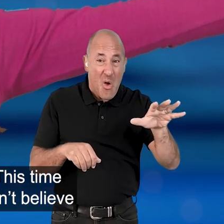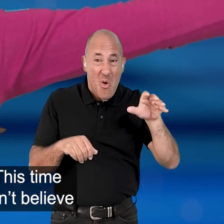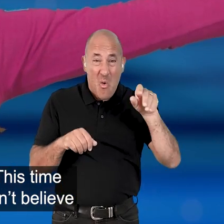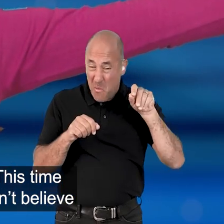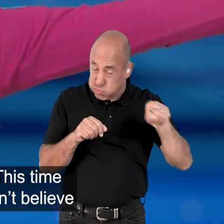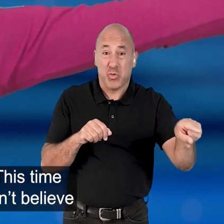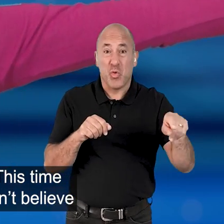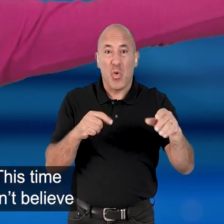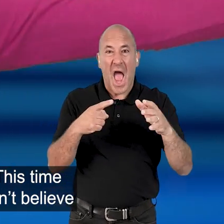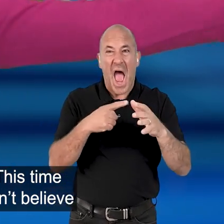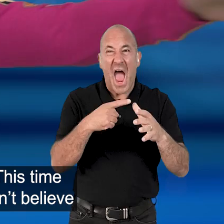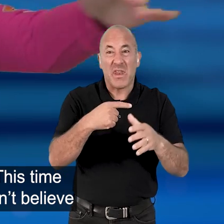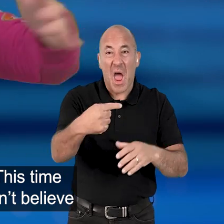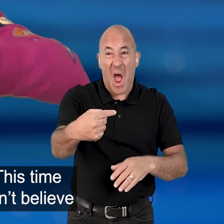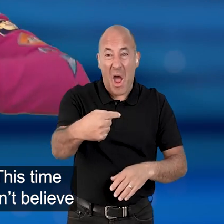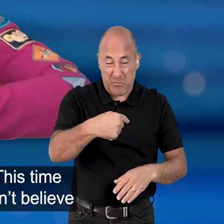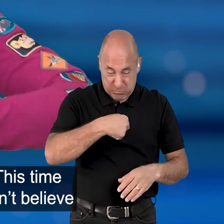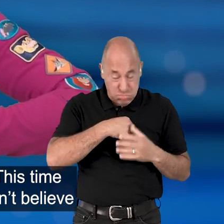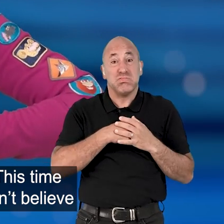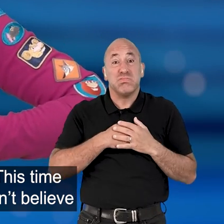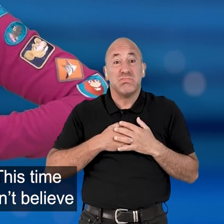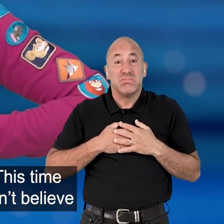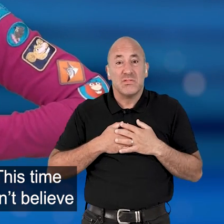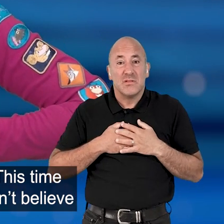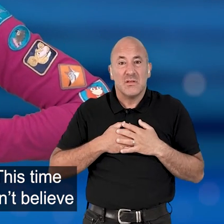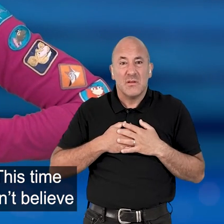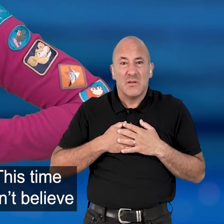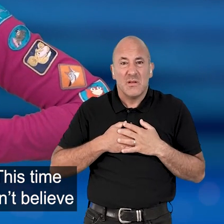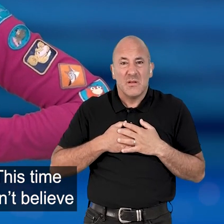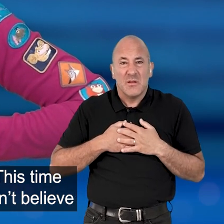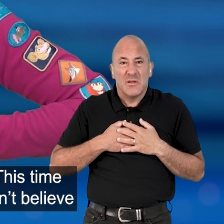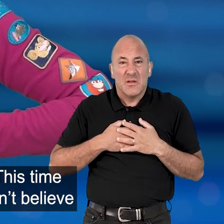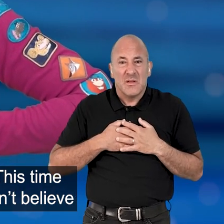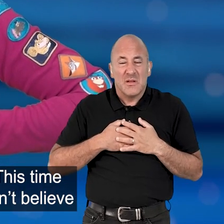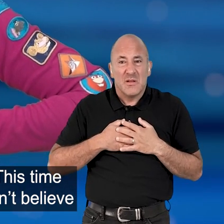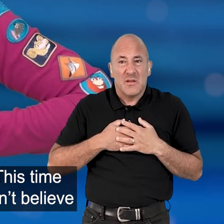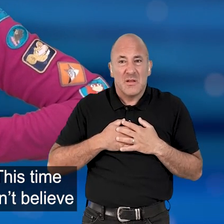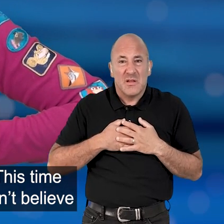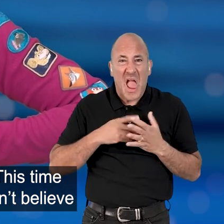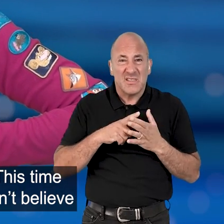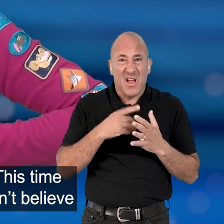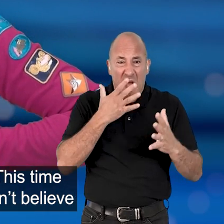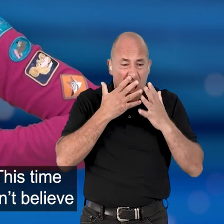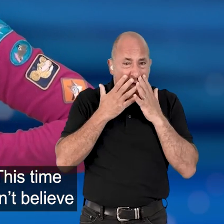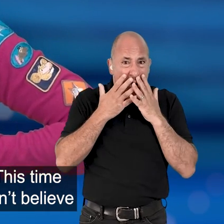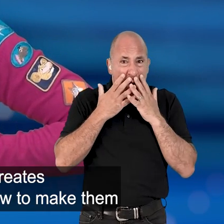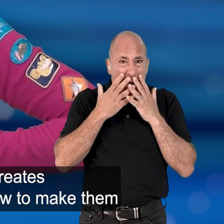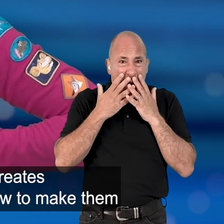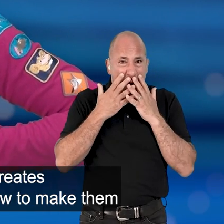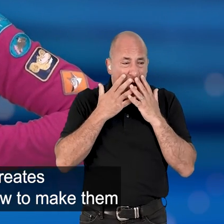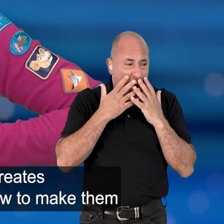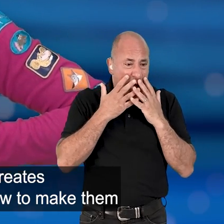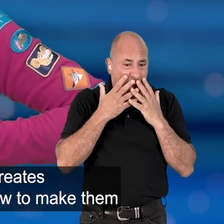This time, they hit Anna in the heart. Elsa can't believe what she's done,